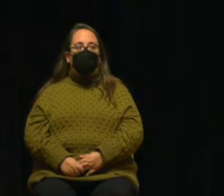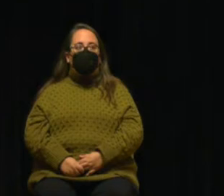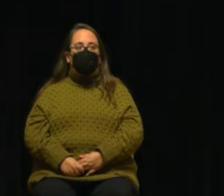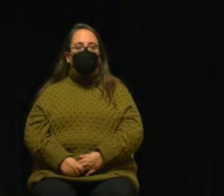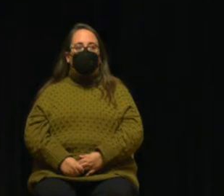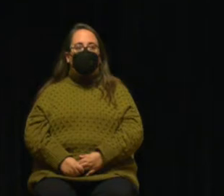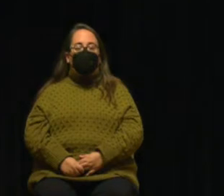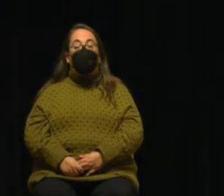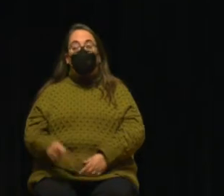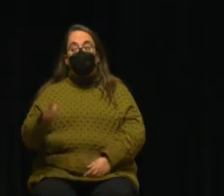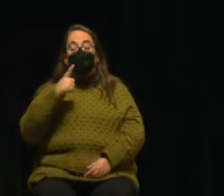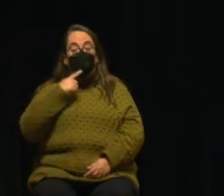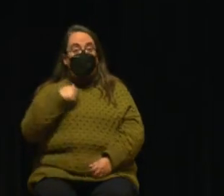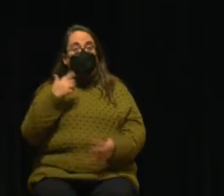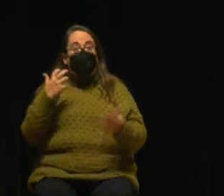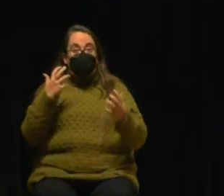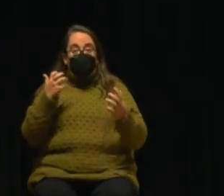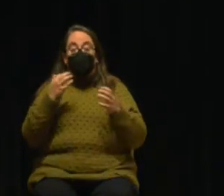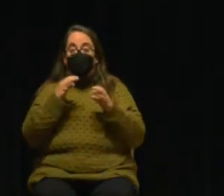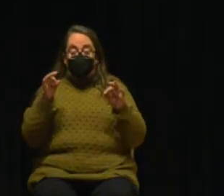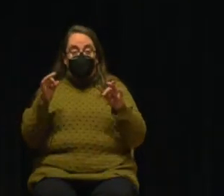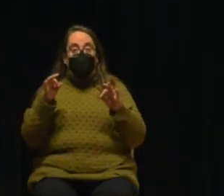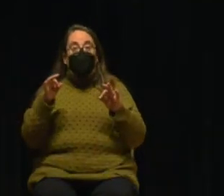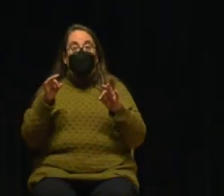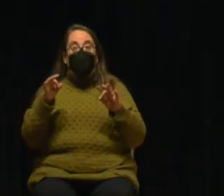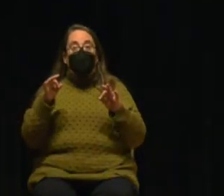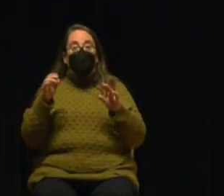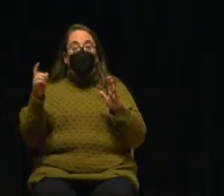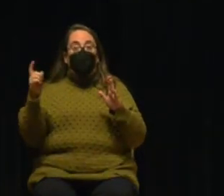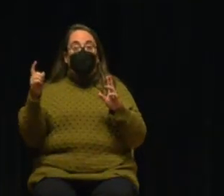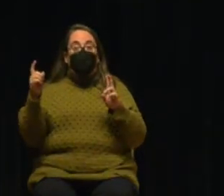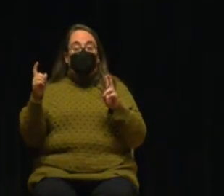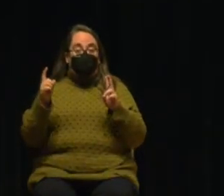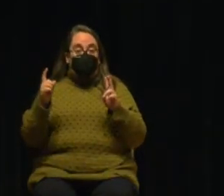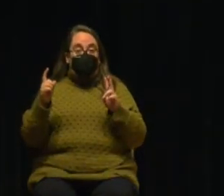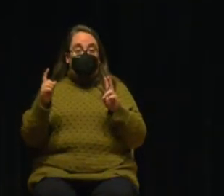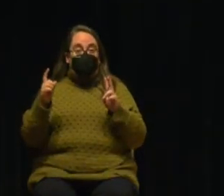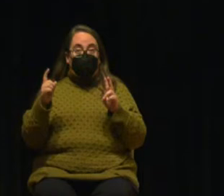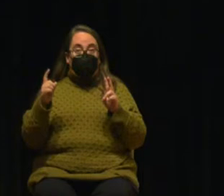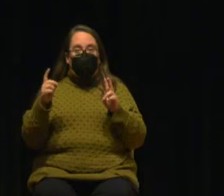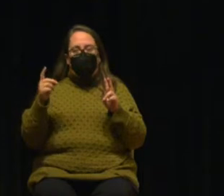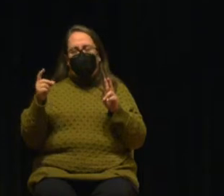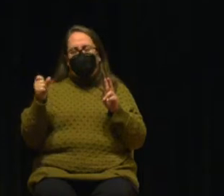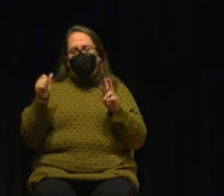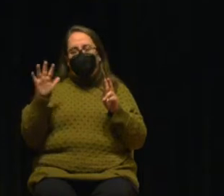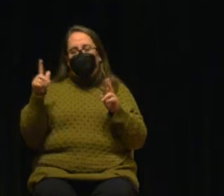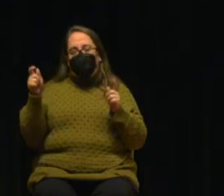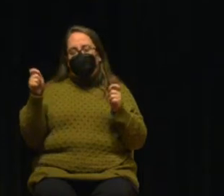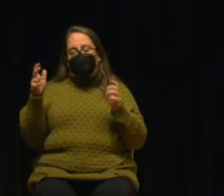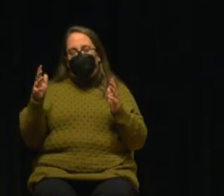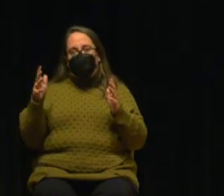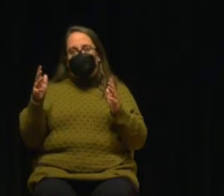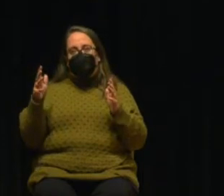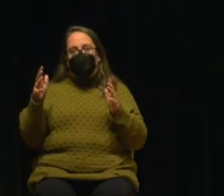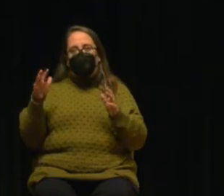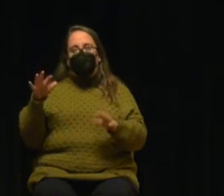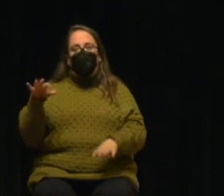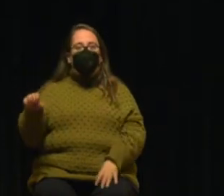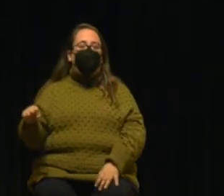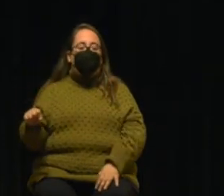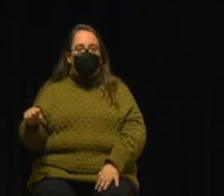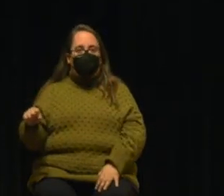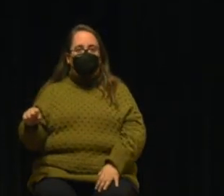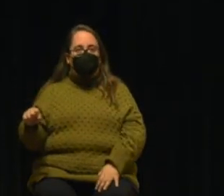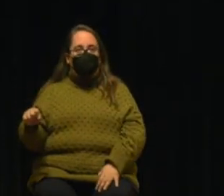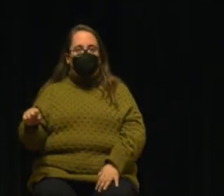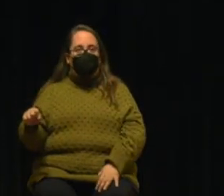insisted that she did want to be free. She stepped towards Still, and immediately her master reached out and grabbed her